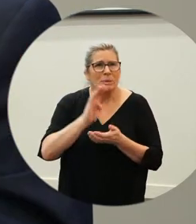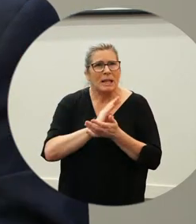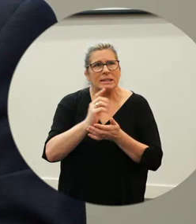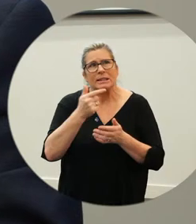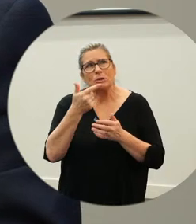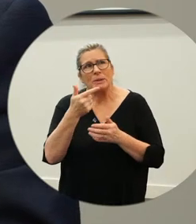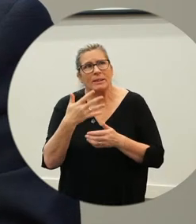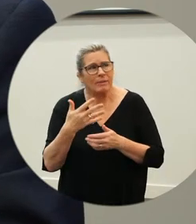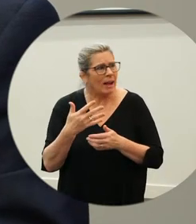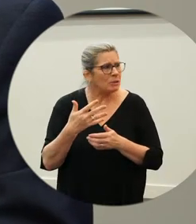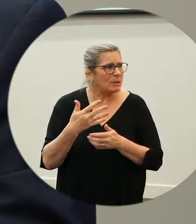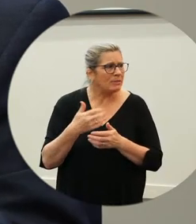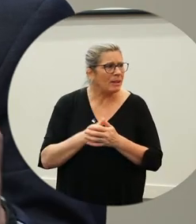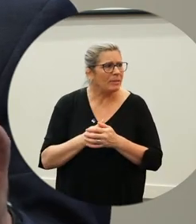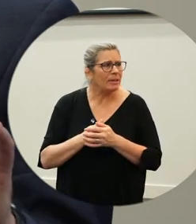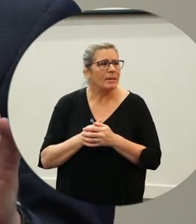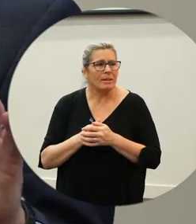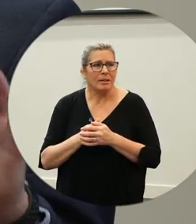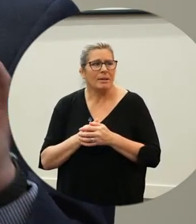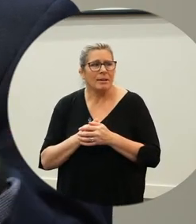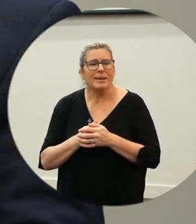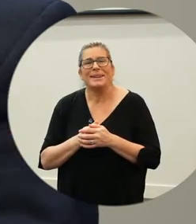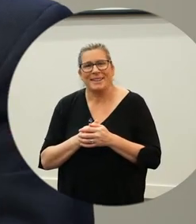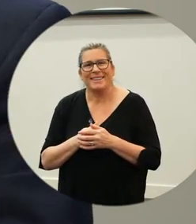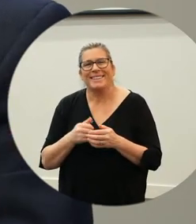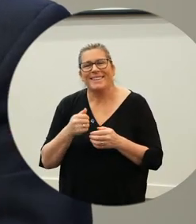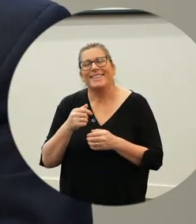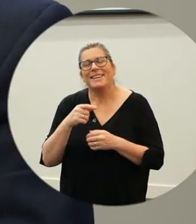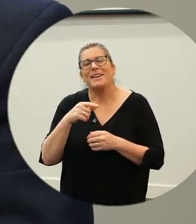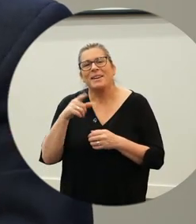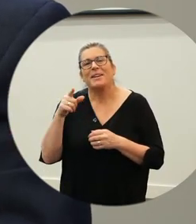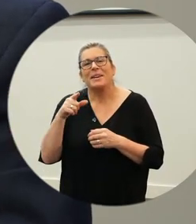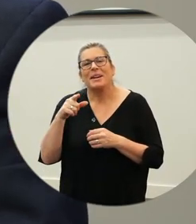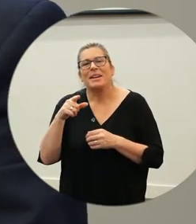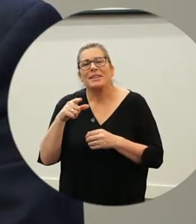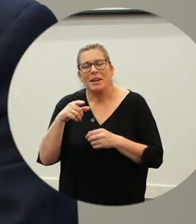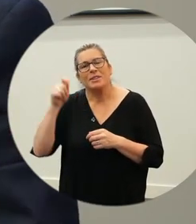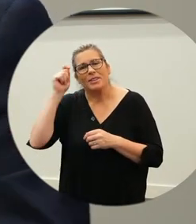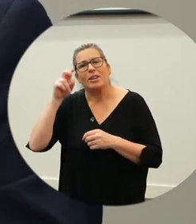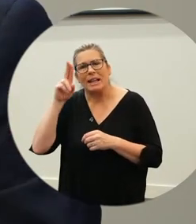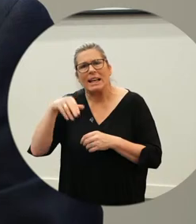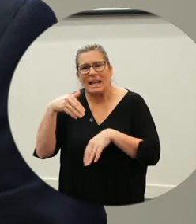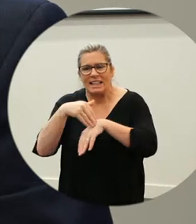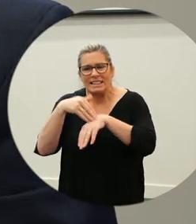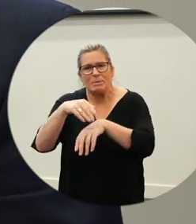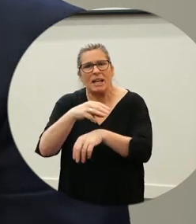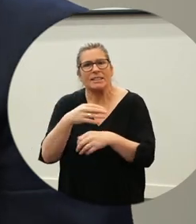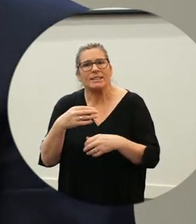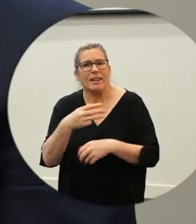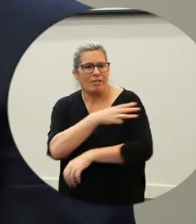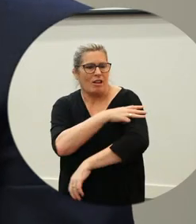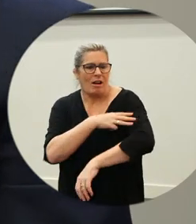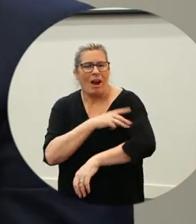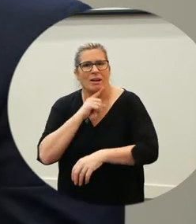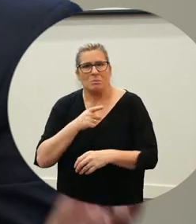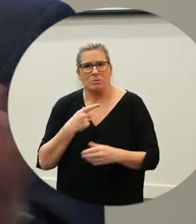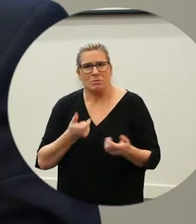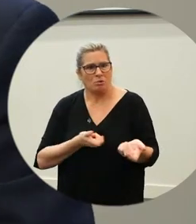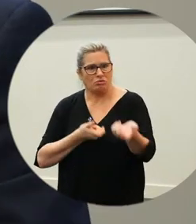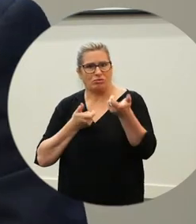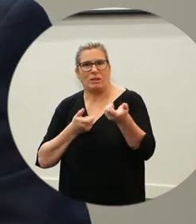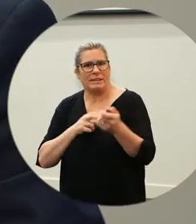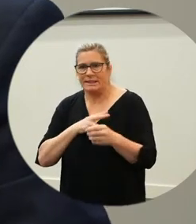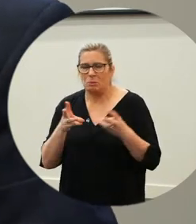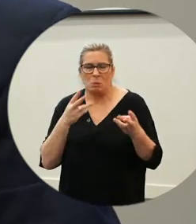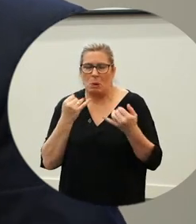The potsheen crowd thought that they could intimidate the guards, so they reckoned that if they shot one, everything would be okay. But of course, it didn't work like